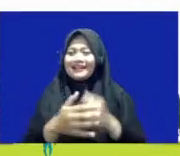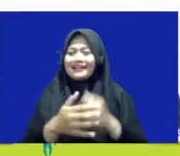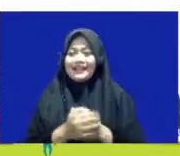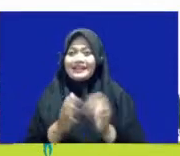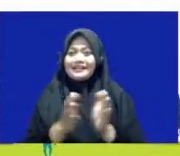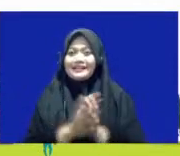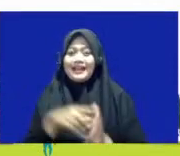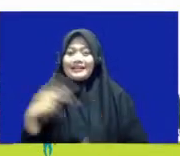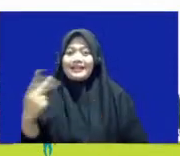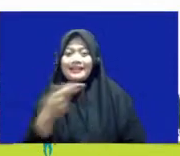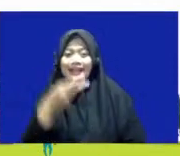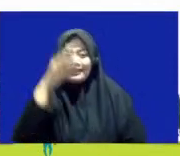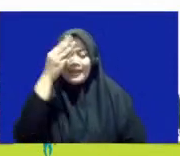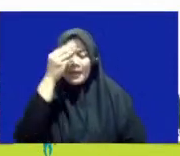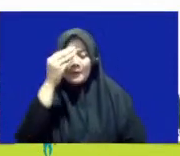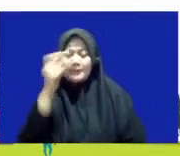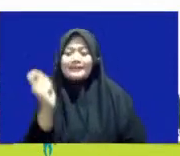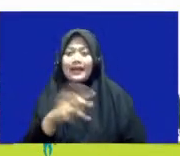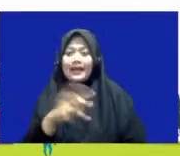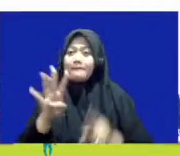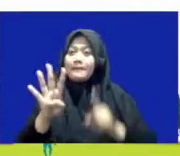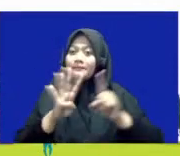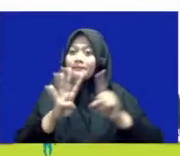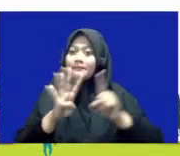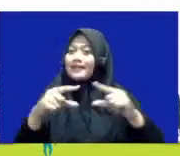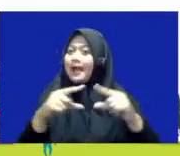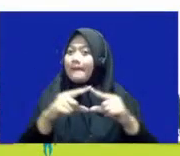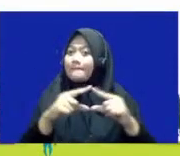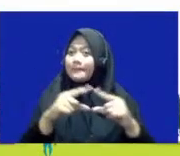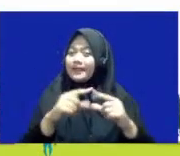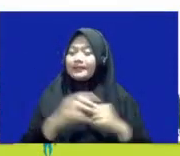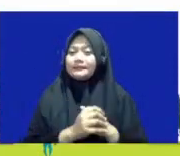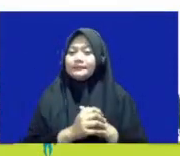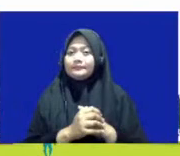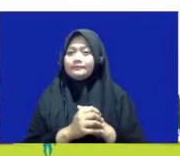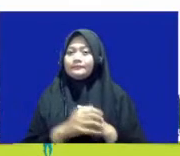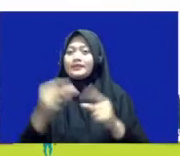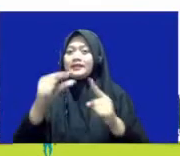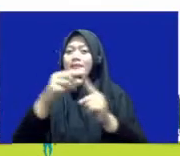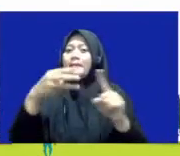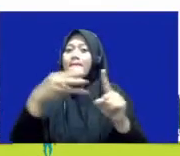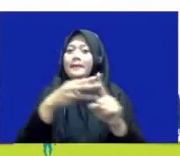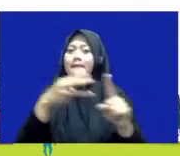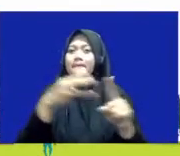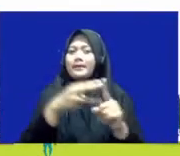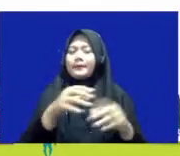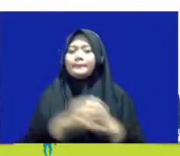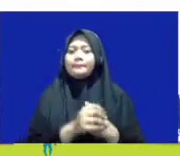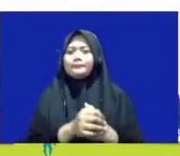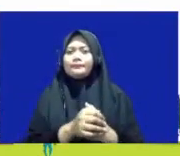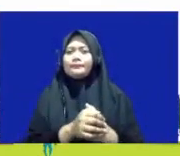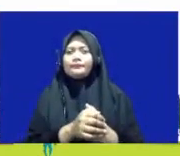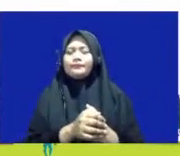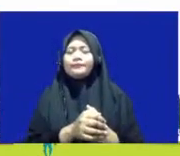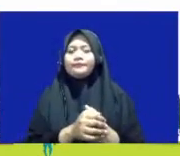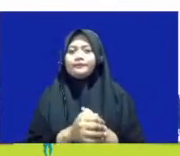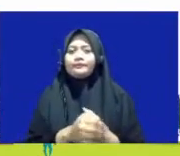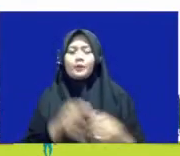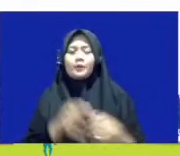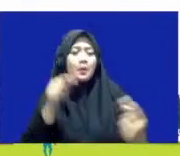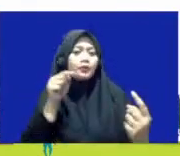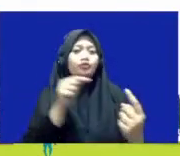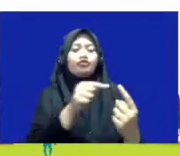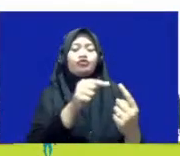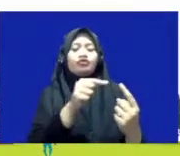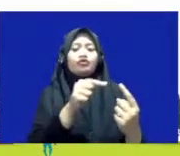the United Nations Secretary General appointed Prime Minister Sheikh Hasina and President Joko Widodo